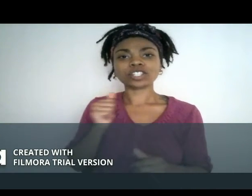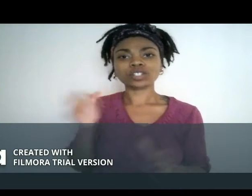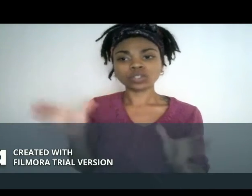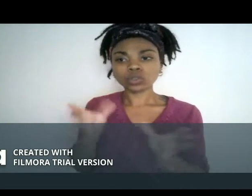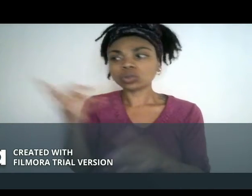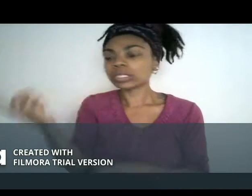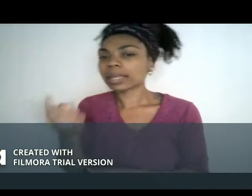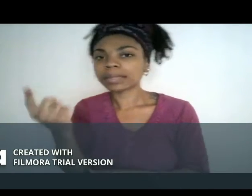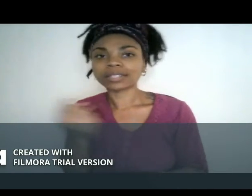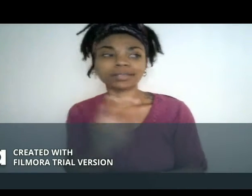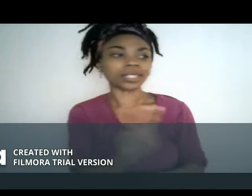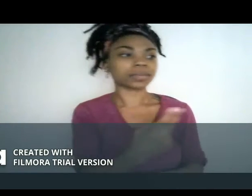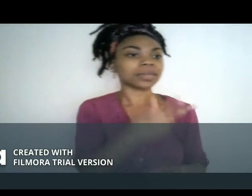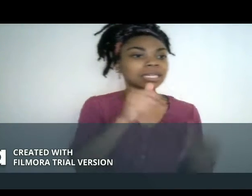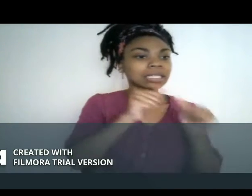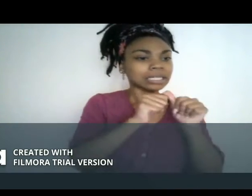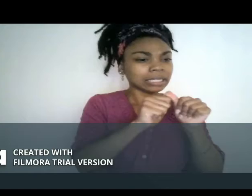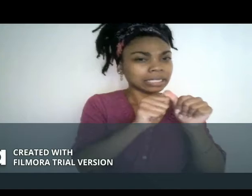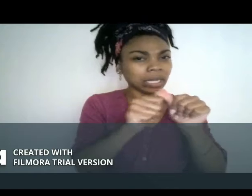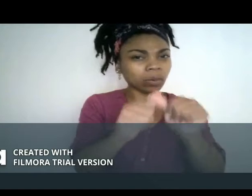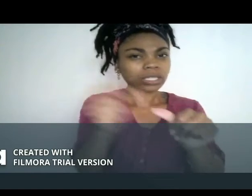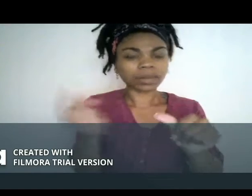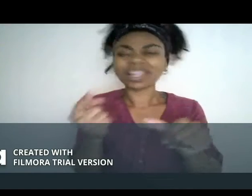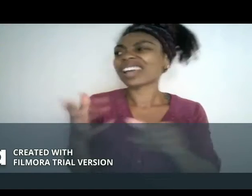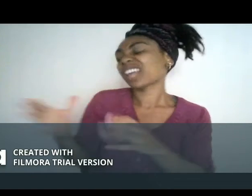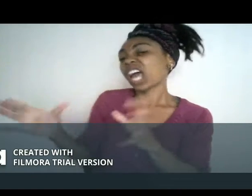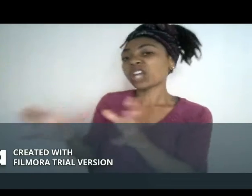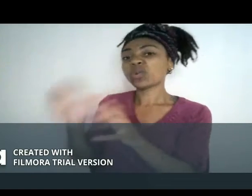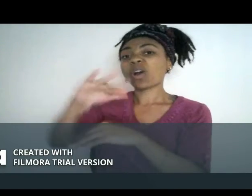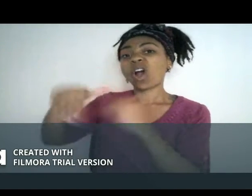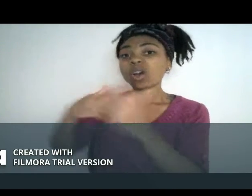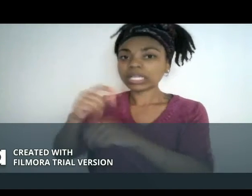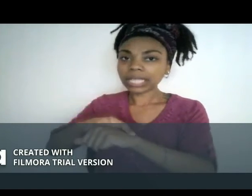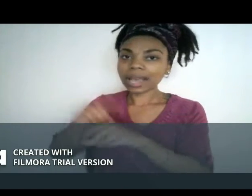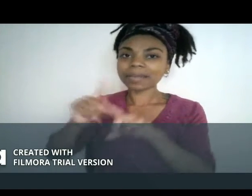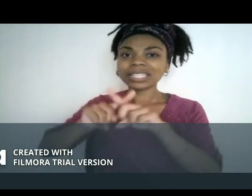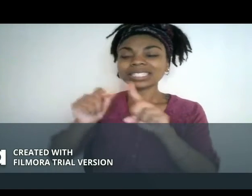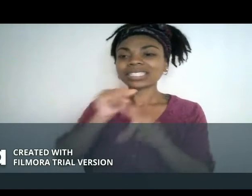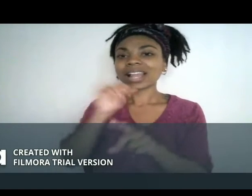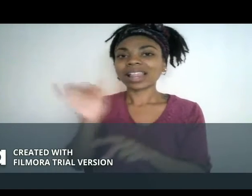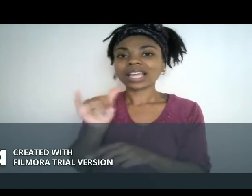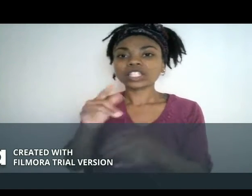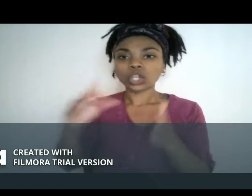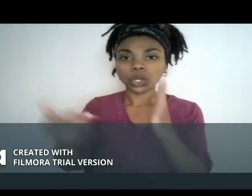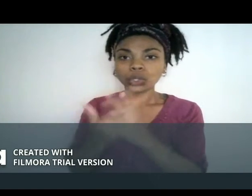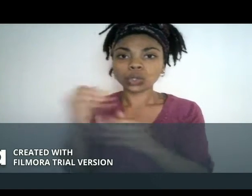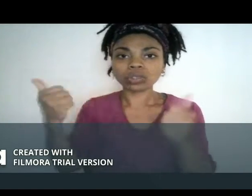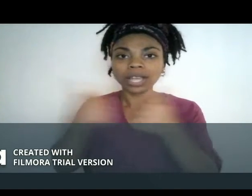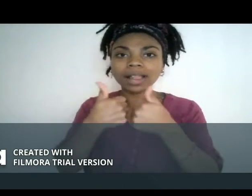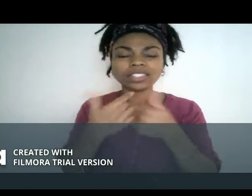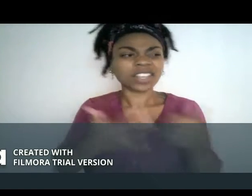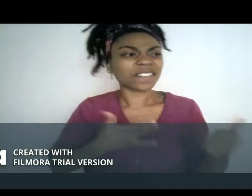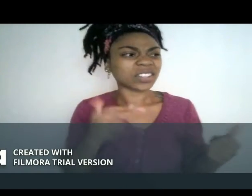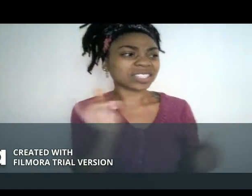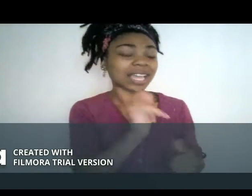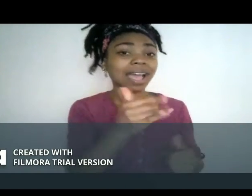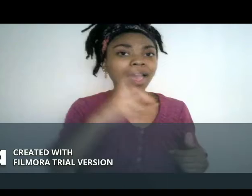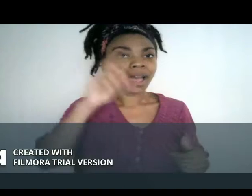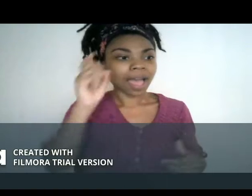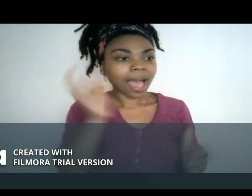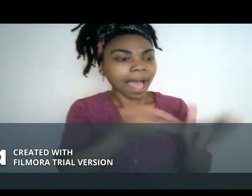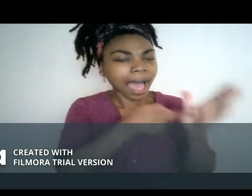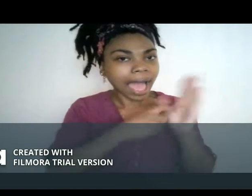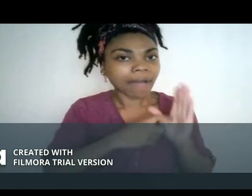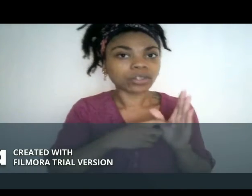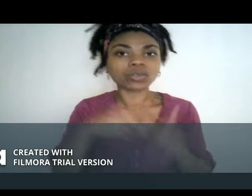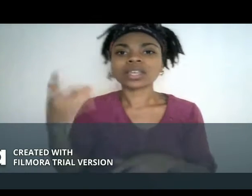to stick with something, which I mean I do that all the time, so it's not like it's a new challenge. It feels like I have to. It